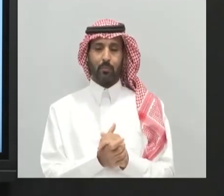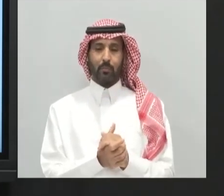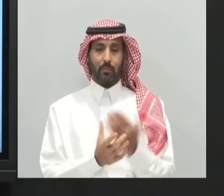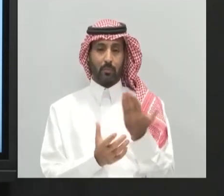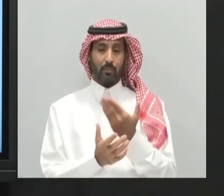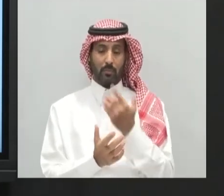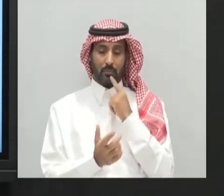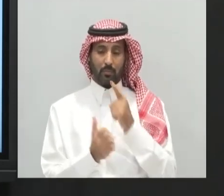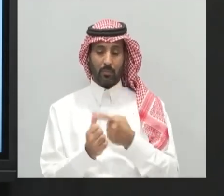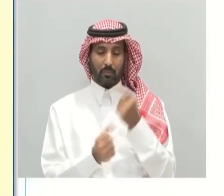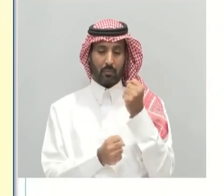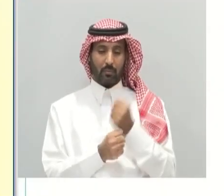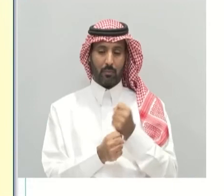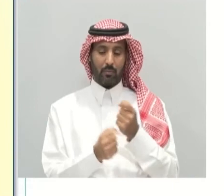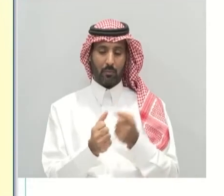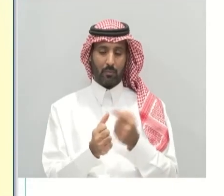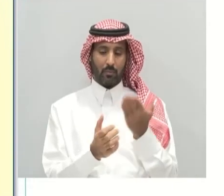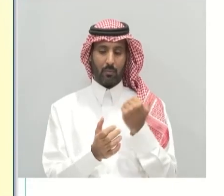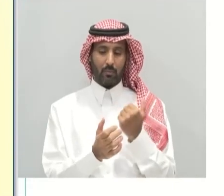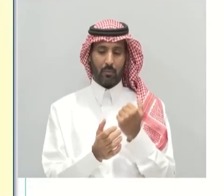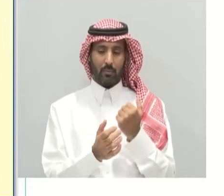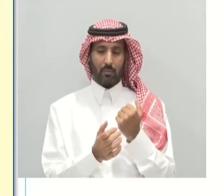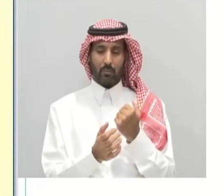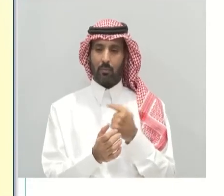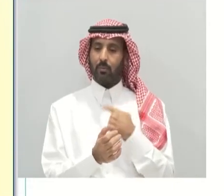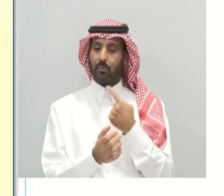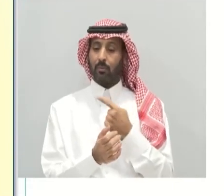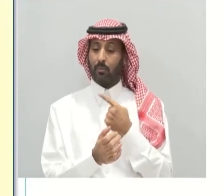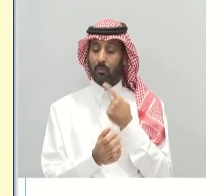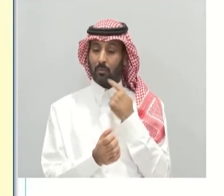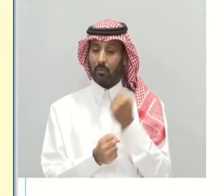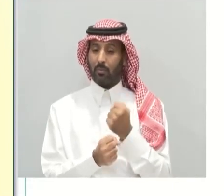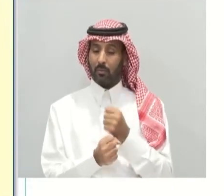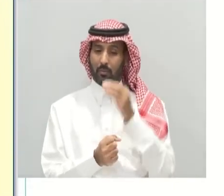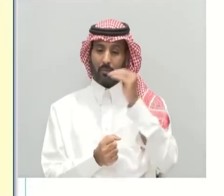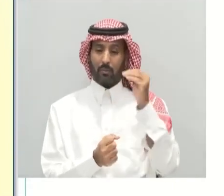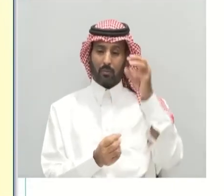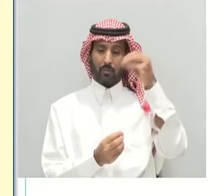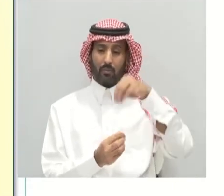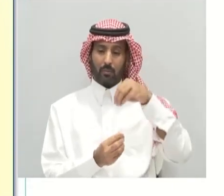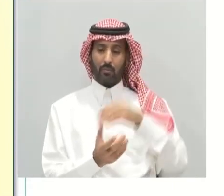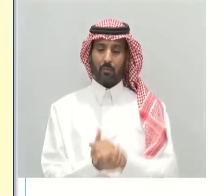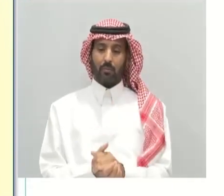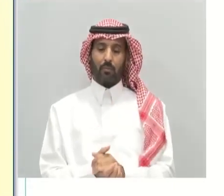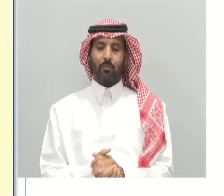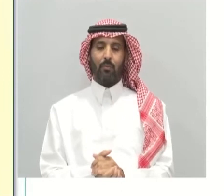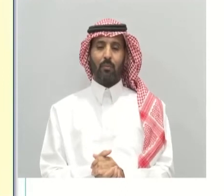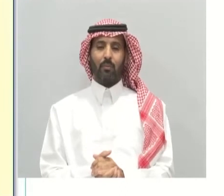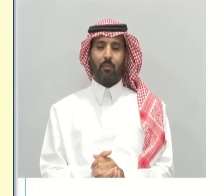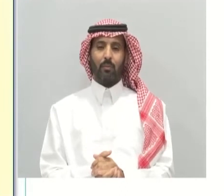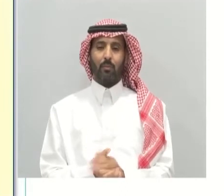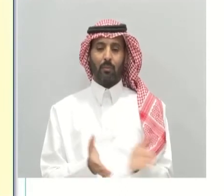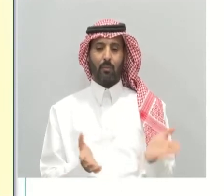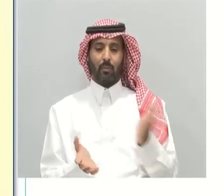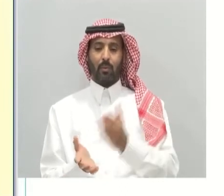the verbs first and then we're going to use the verbs in sentences. And